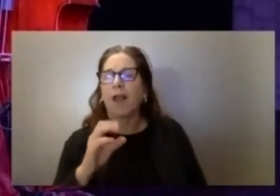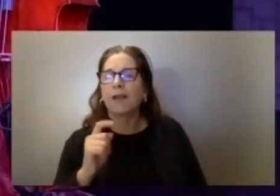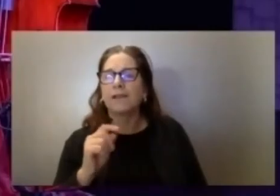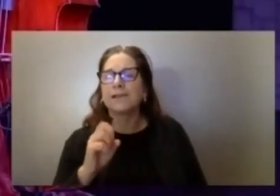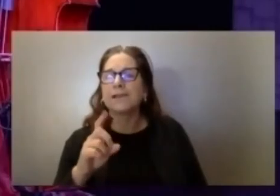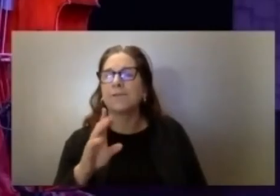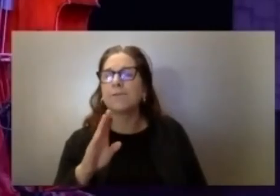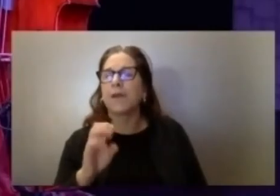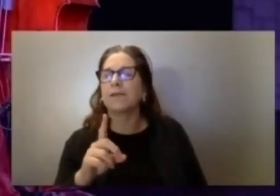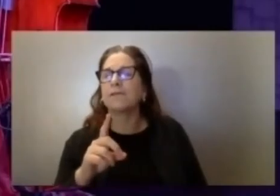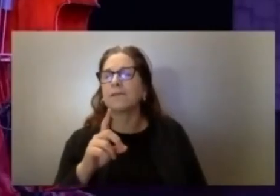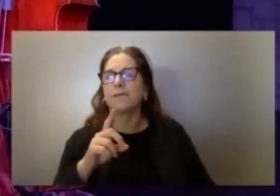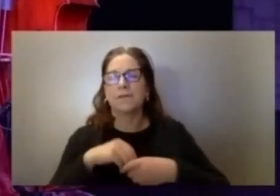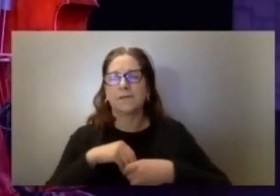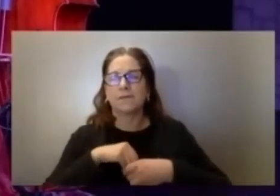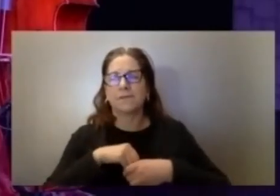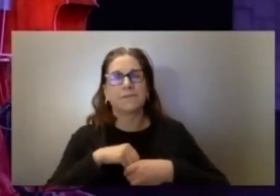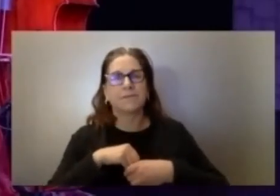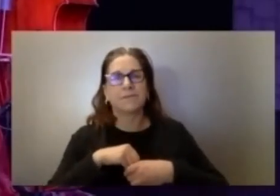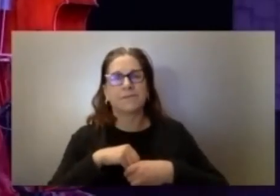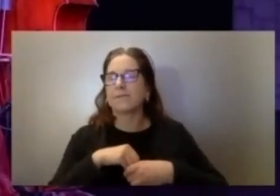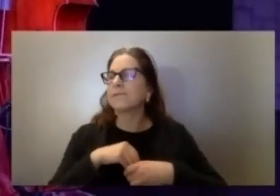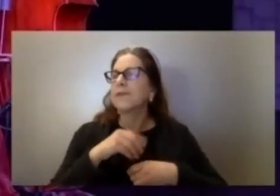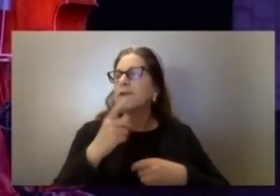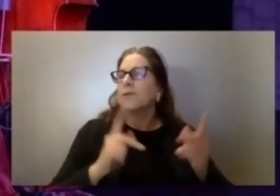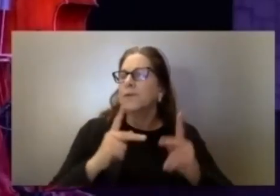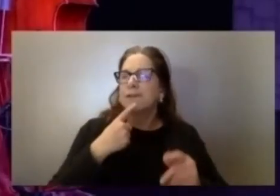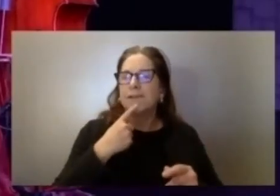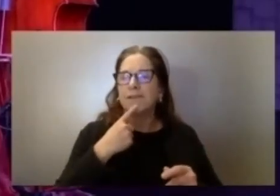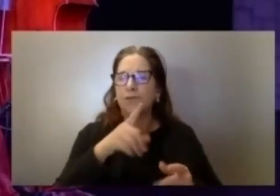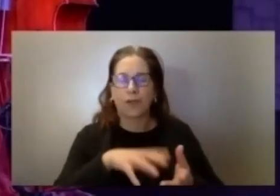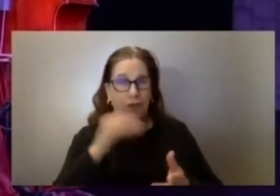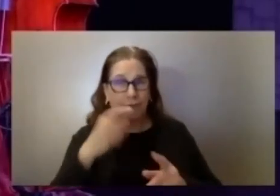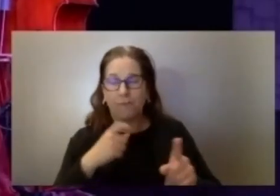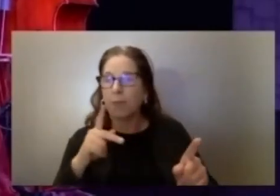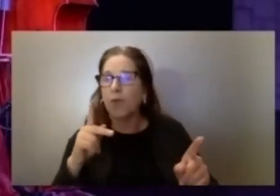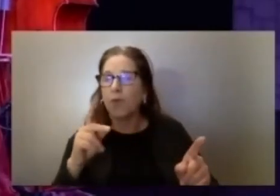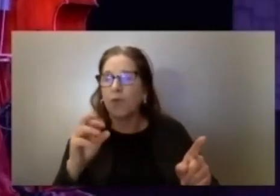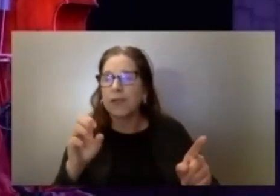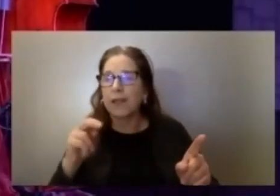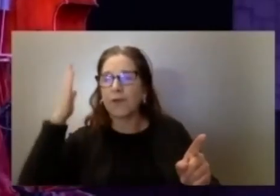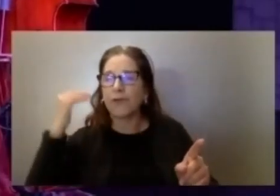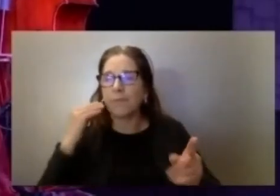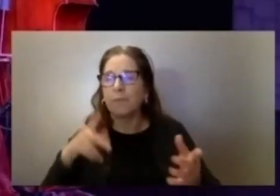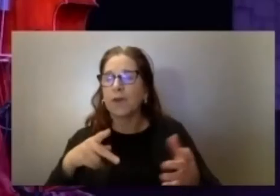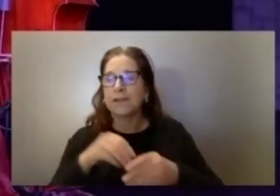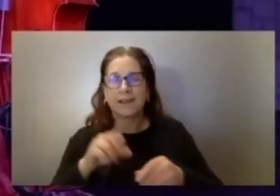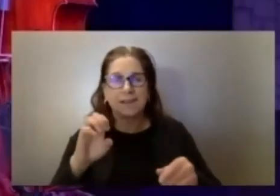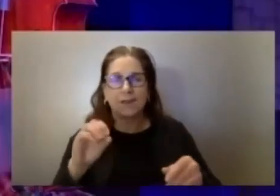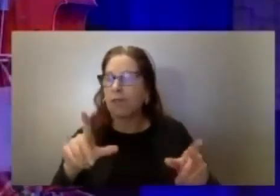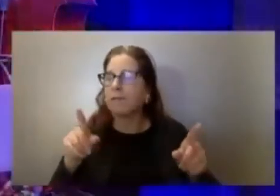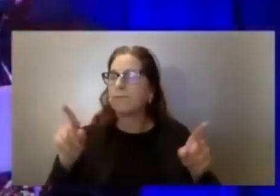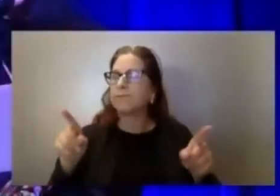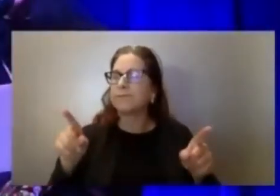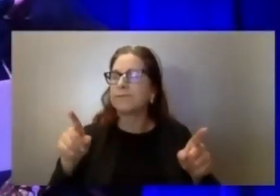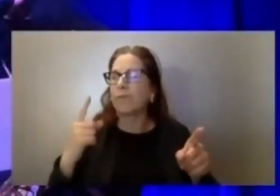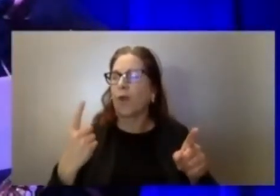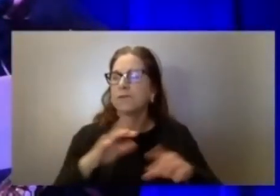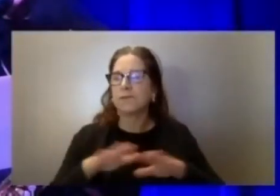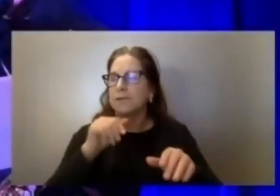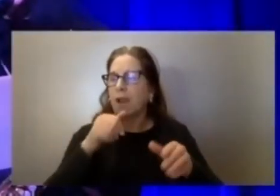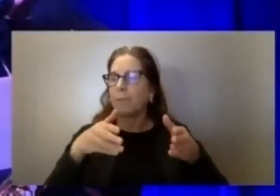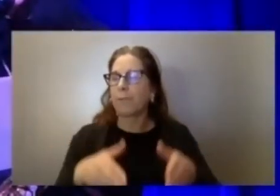and seatbed, and contend with what it means. The folk saying, you learned from a Korean poet